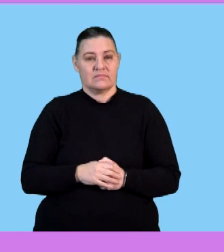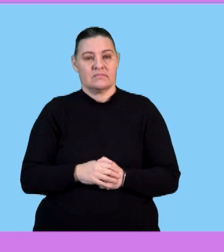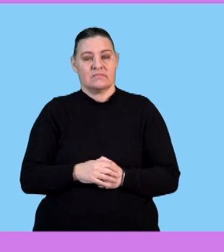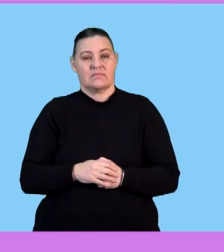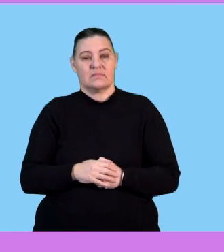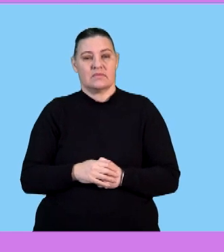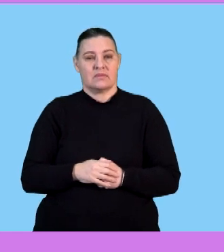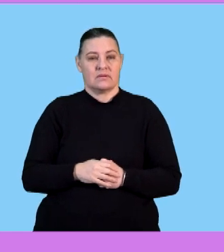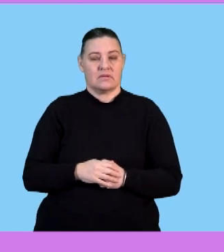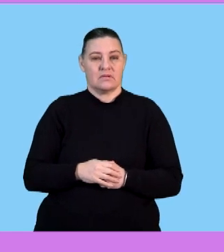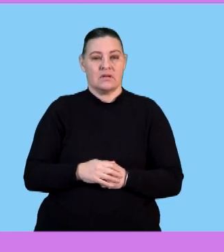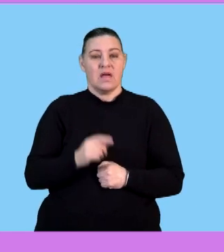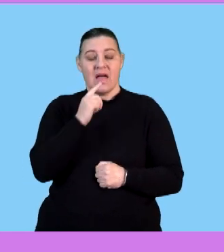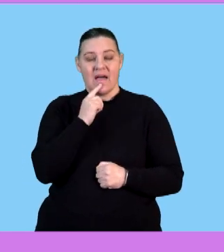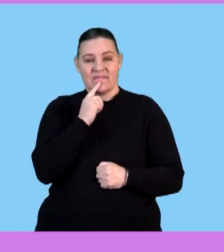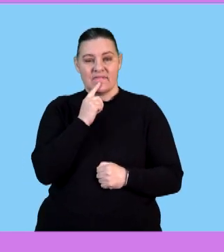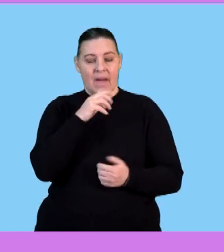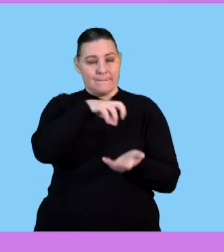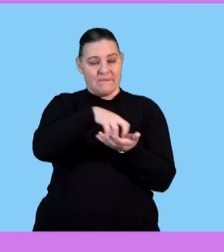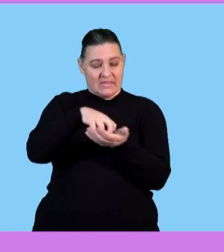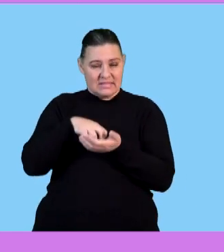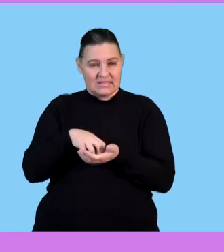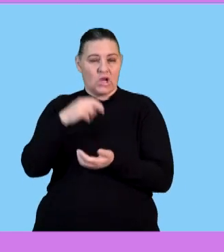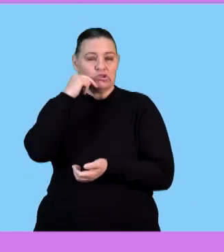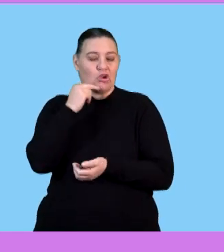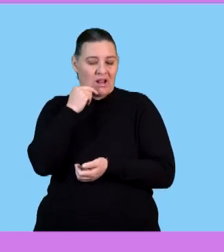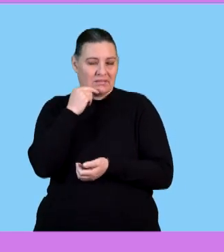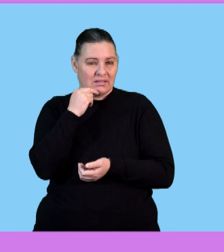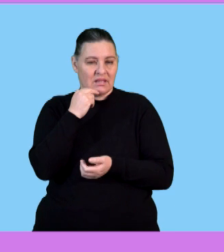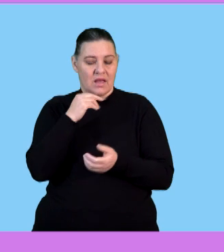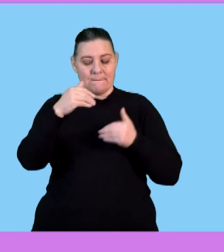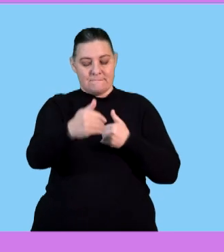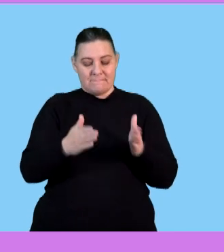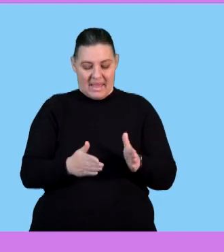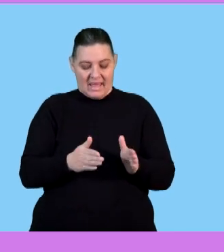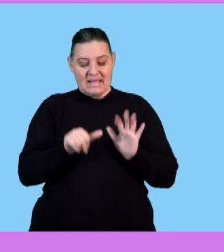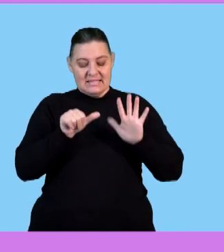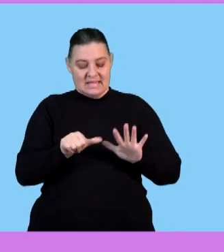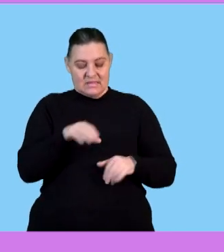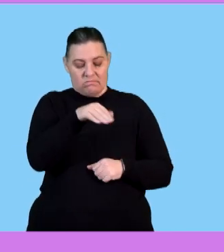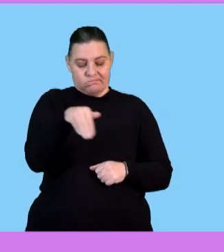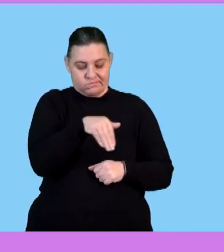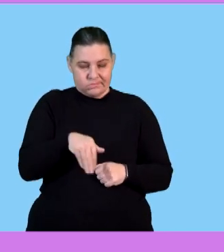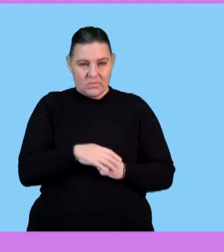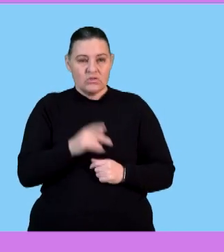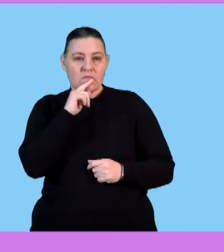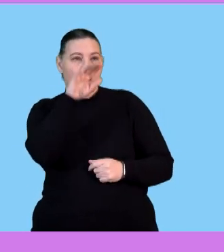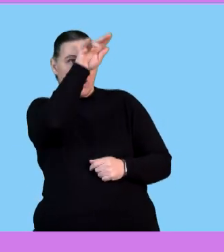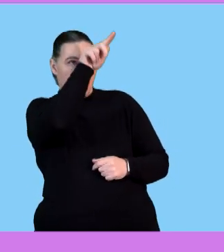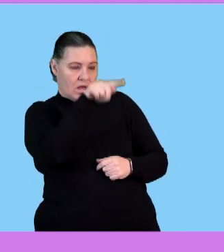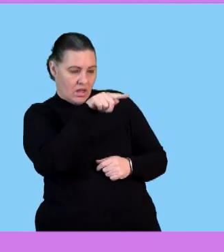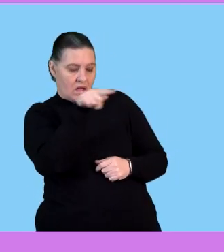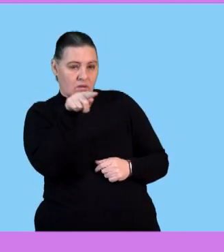there are 6 muffins in the pack of chocolate muffins, how much does each muffin cost? So we find the price of the muffins. Now remember,